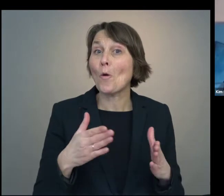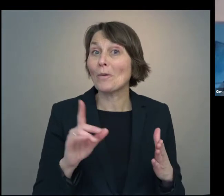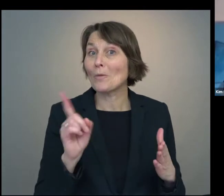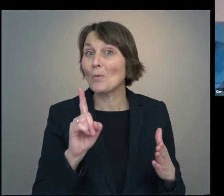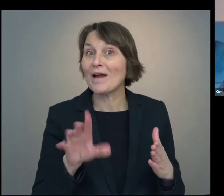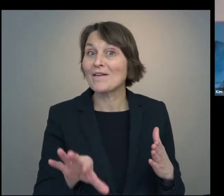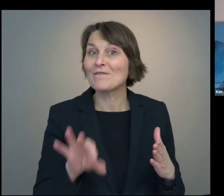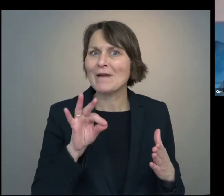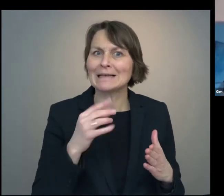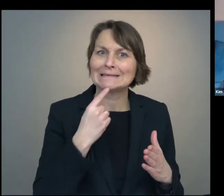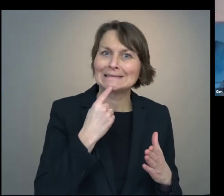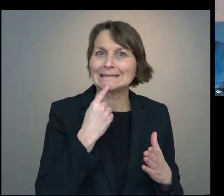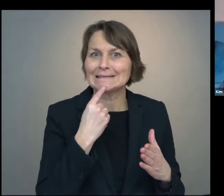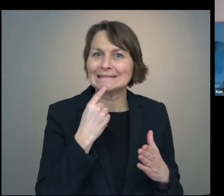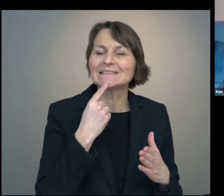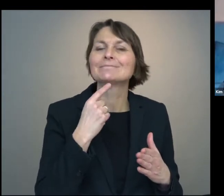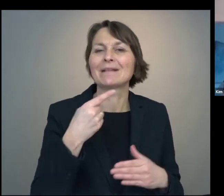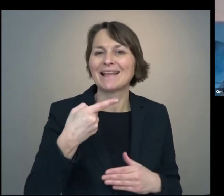as you know.